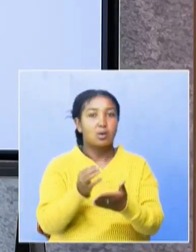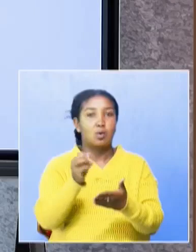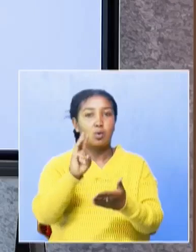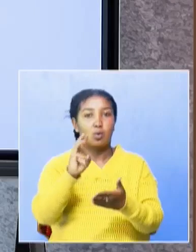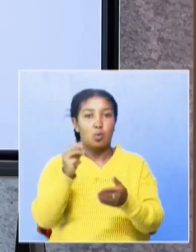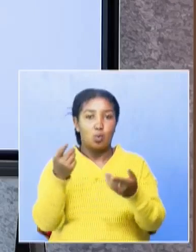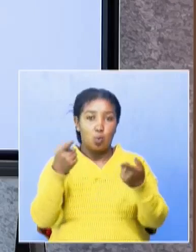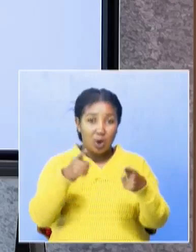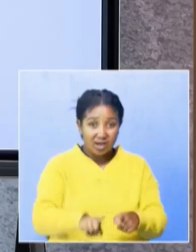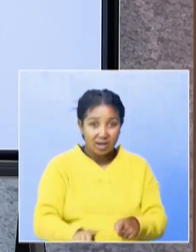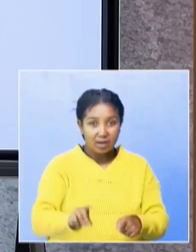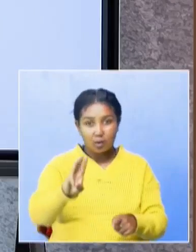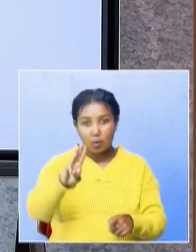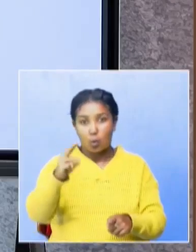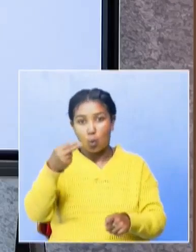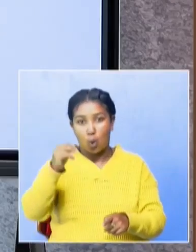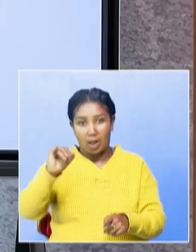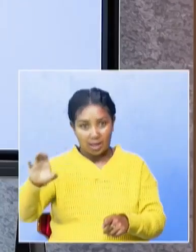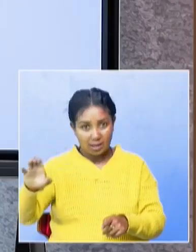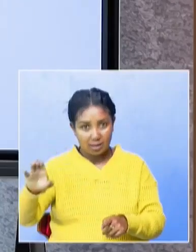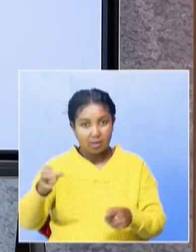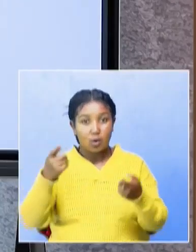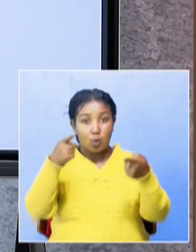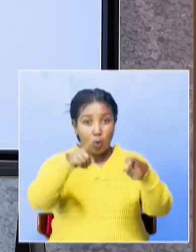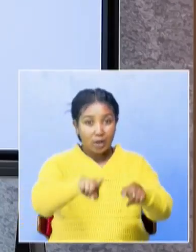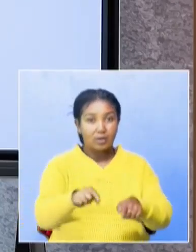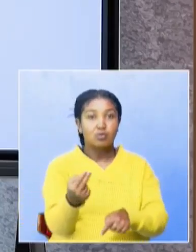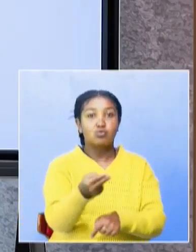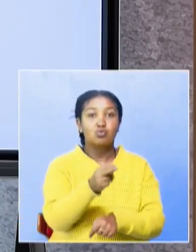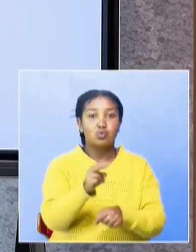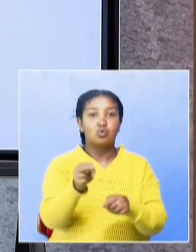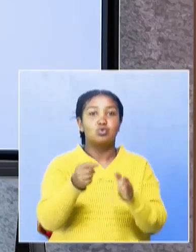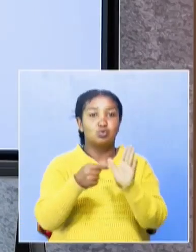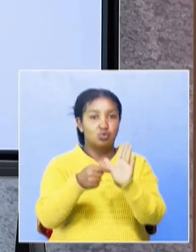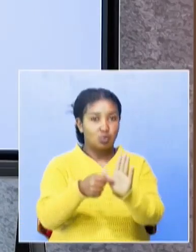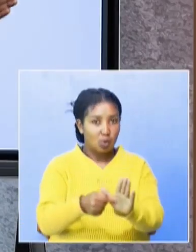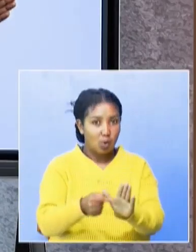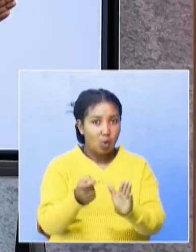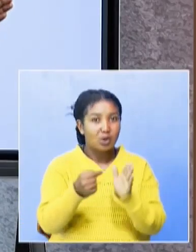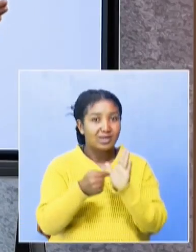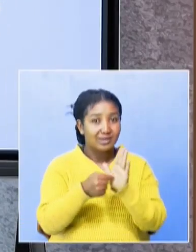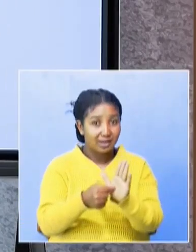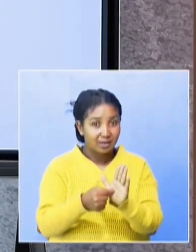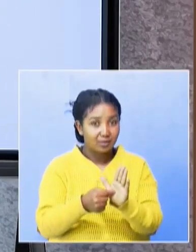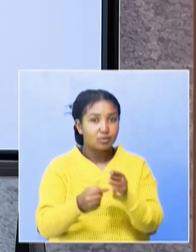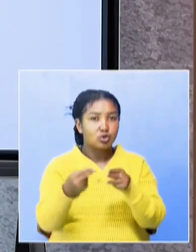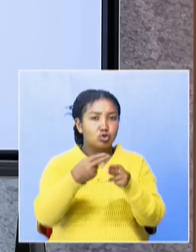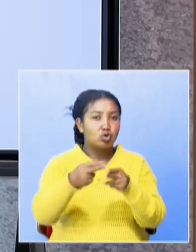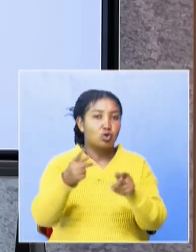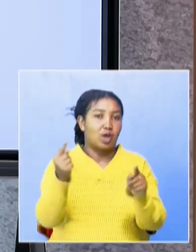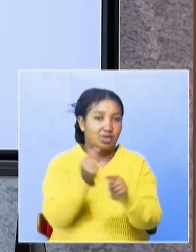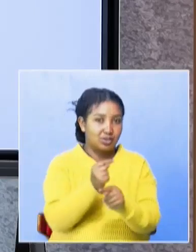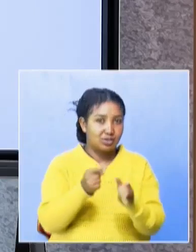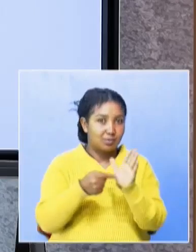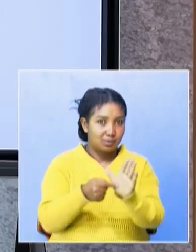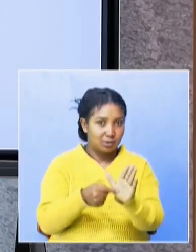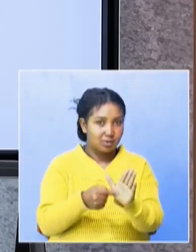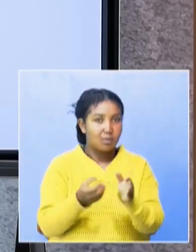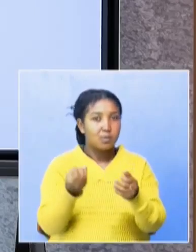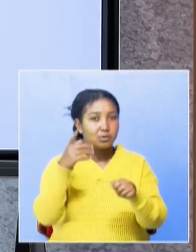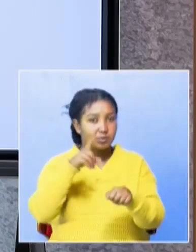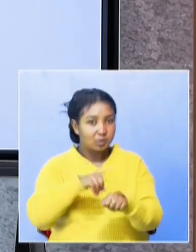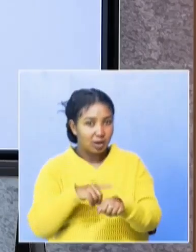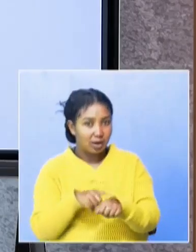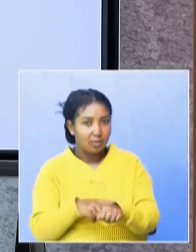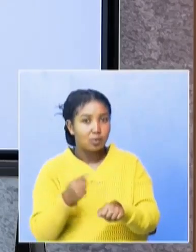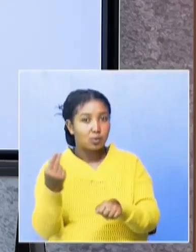and when. When is used to show or indicate short action. Most of the